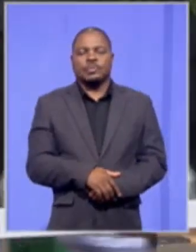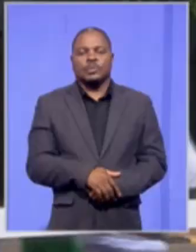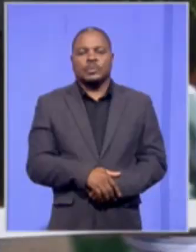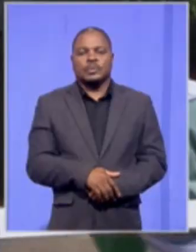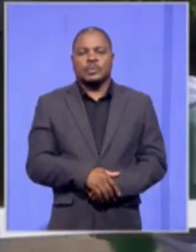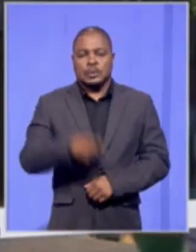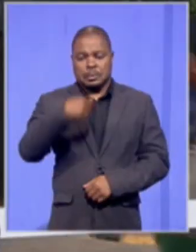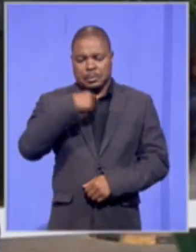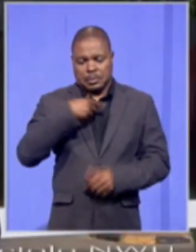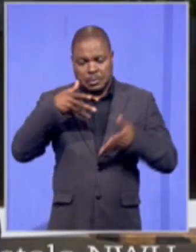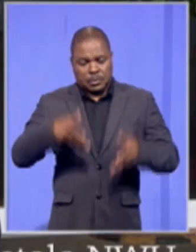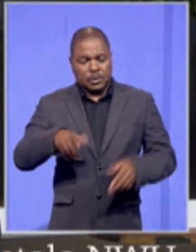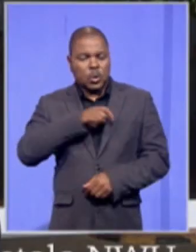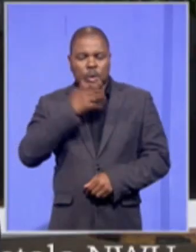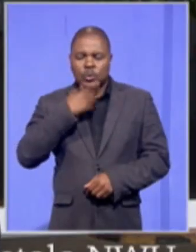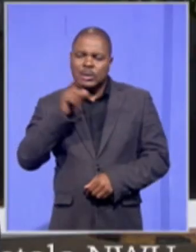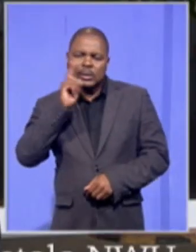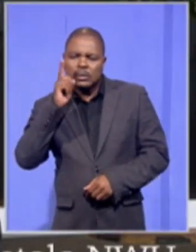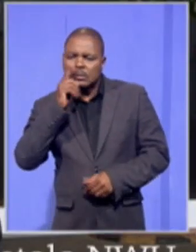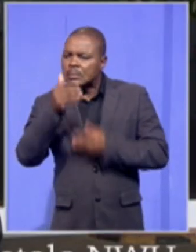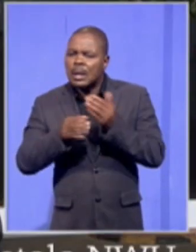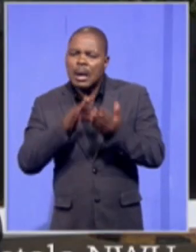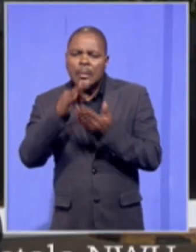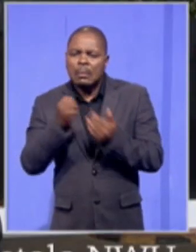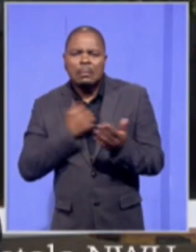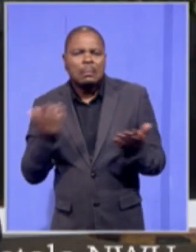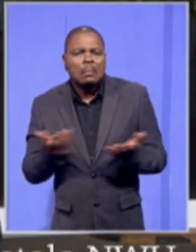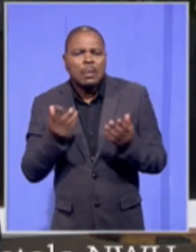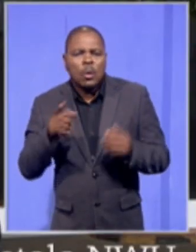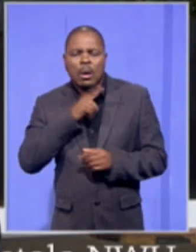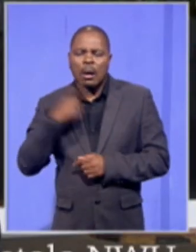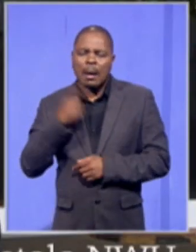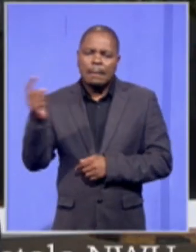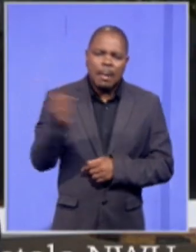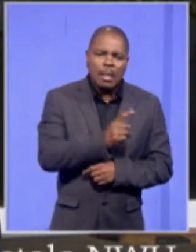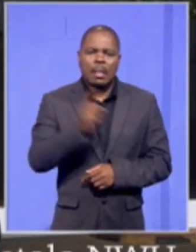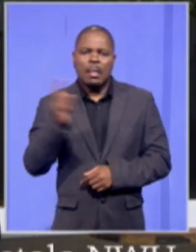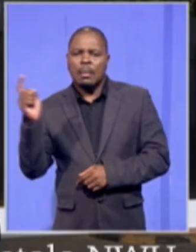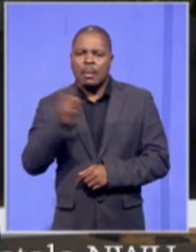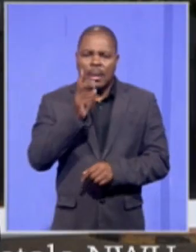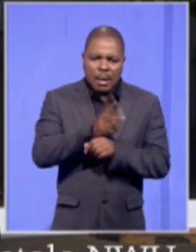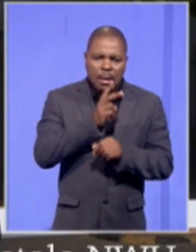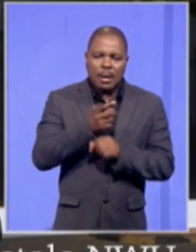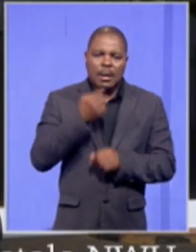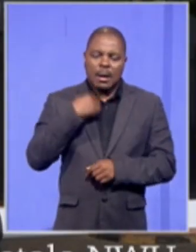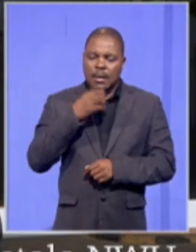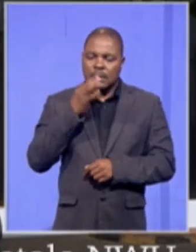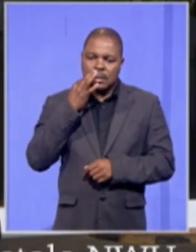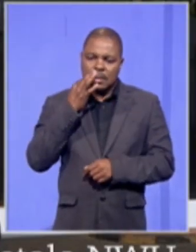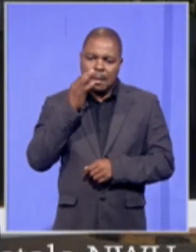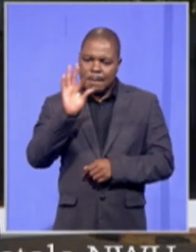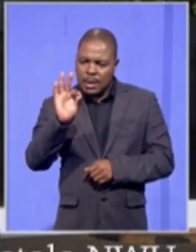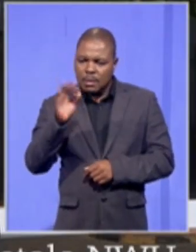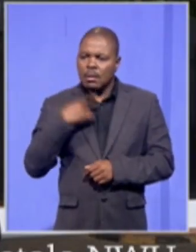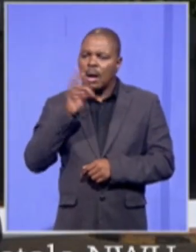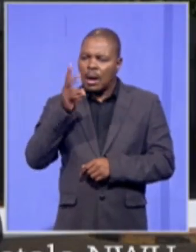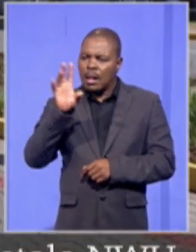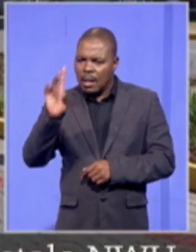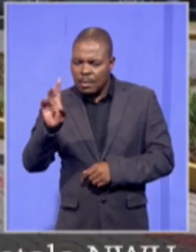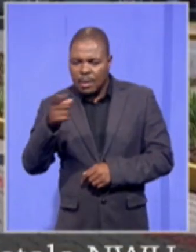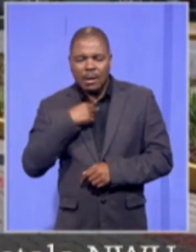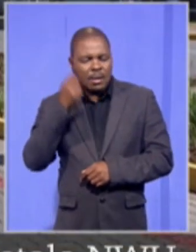I'm just here to check my status because like khale ke bua ha go tere boe Monday re boela bogago ke batla go tlhaloganya why application a get